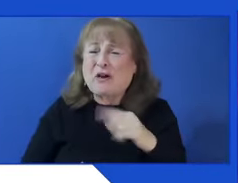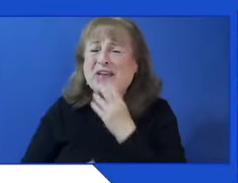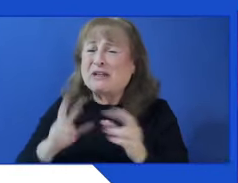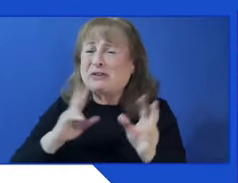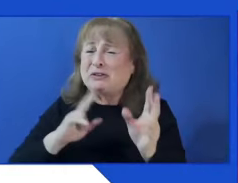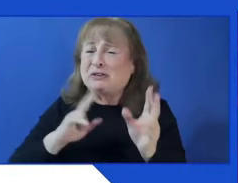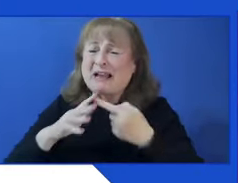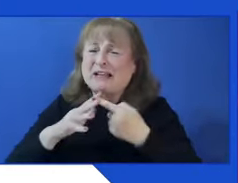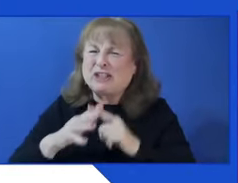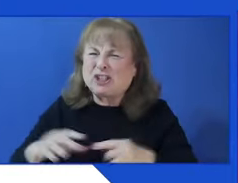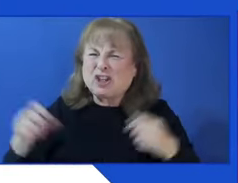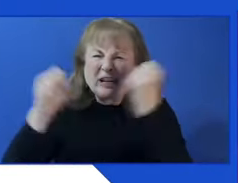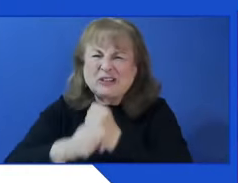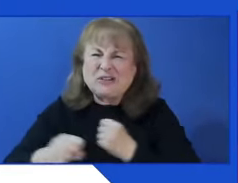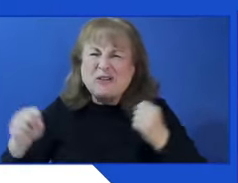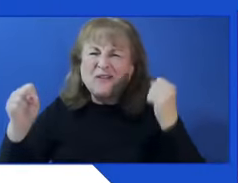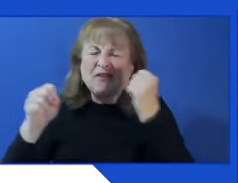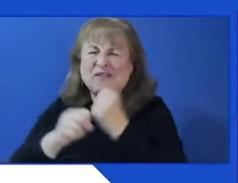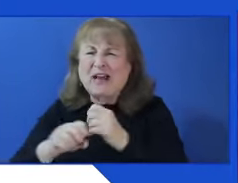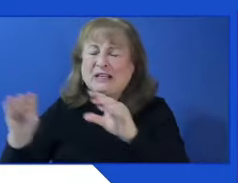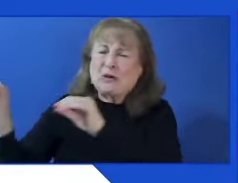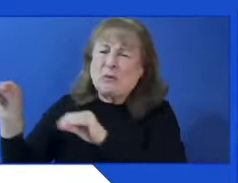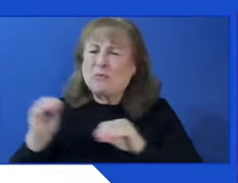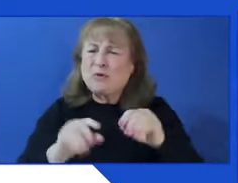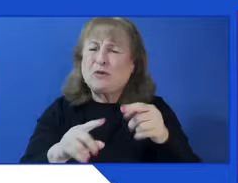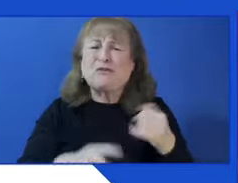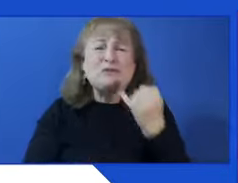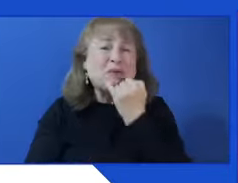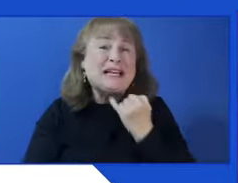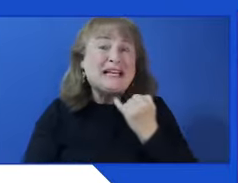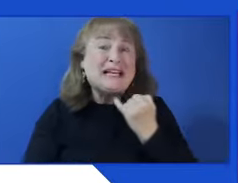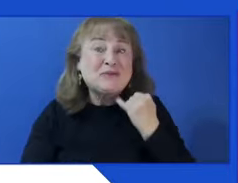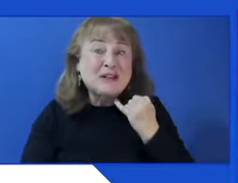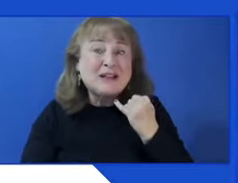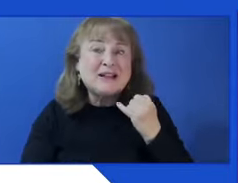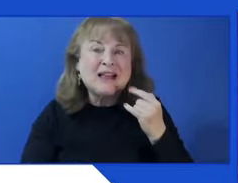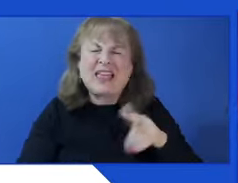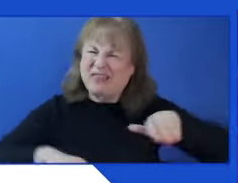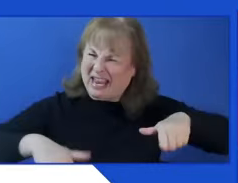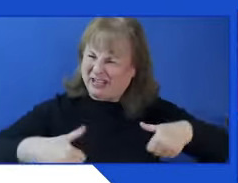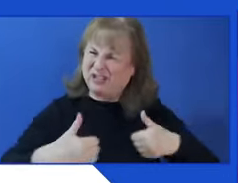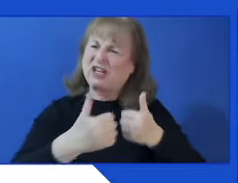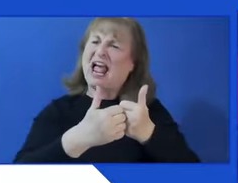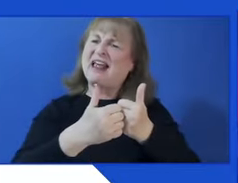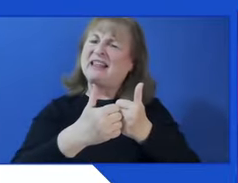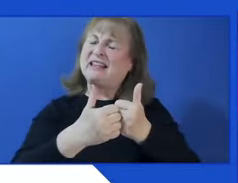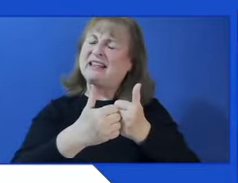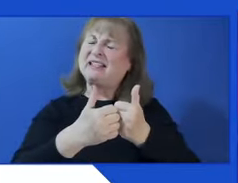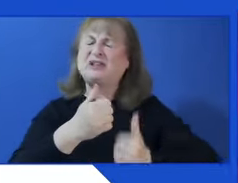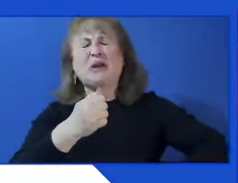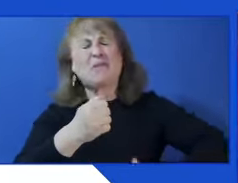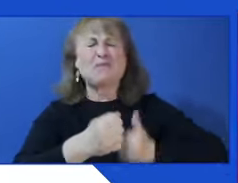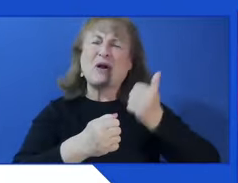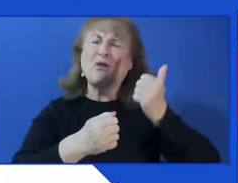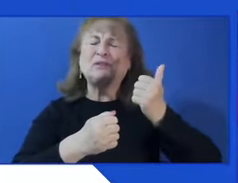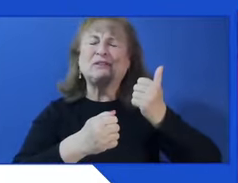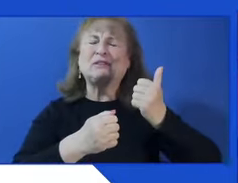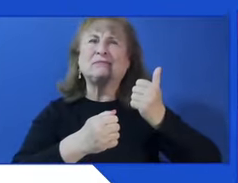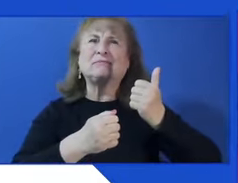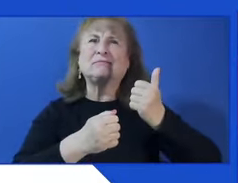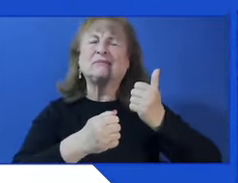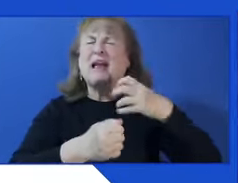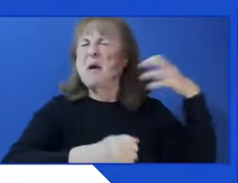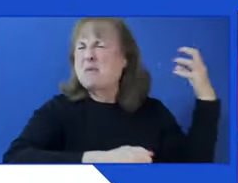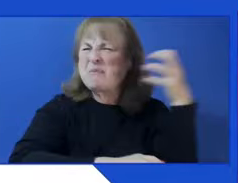to fight to move to Israel, they challenged the most